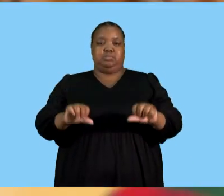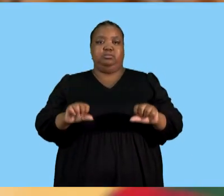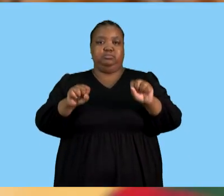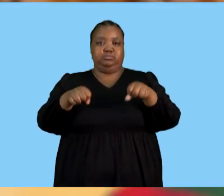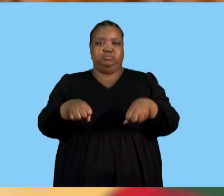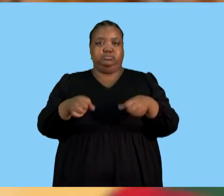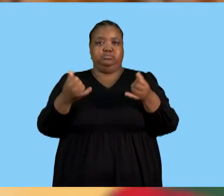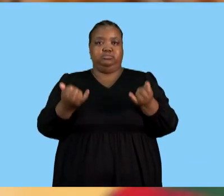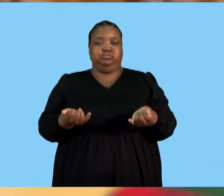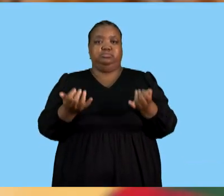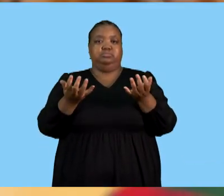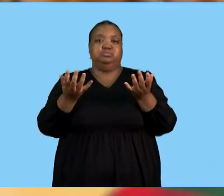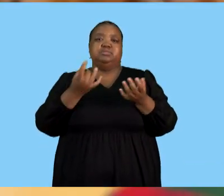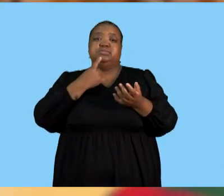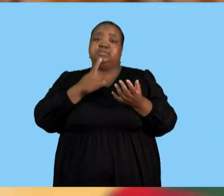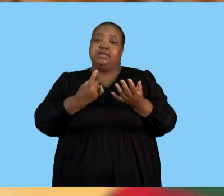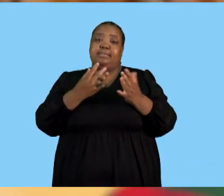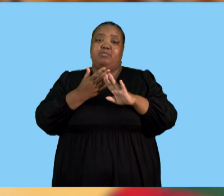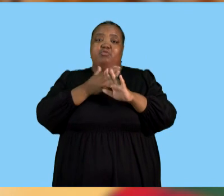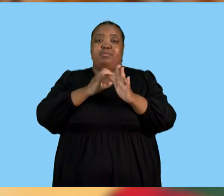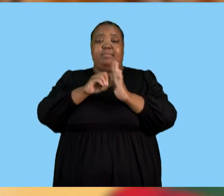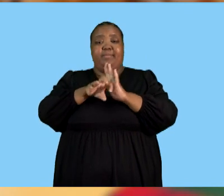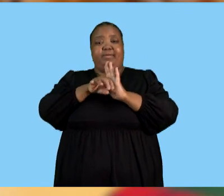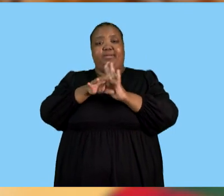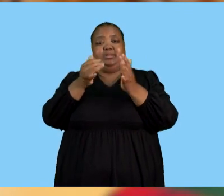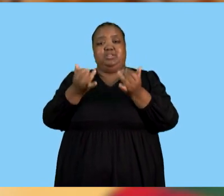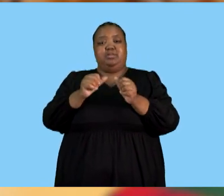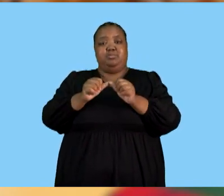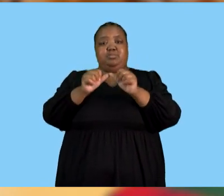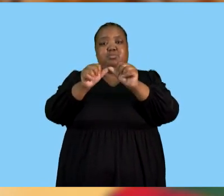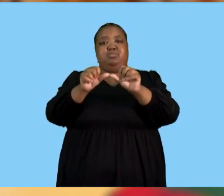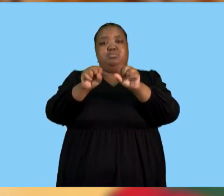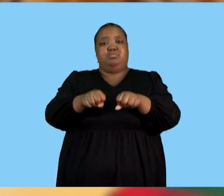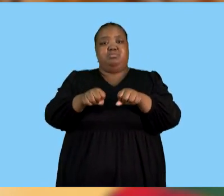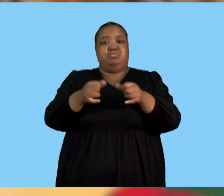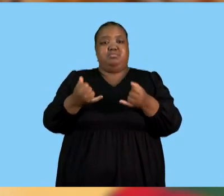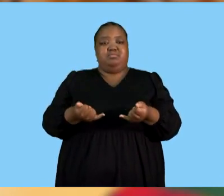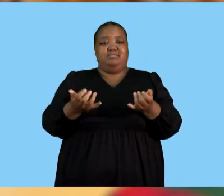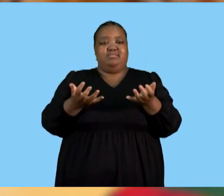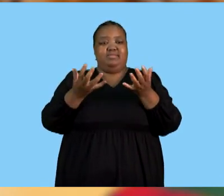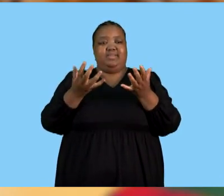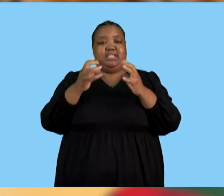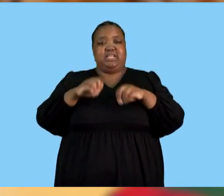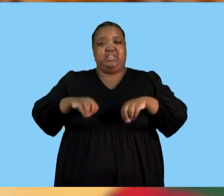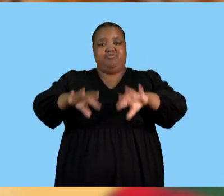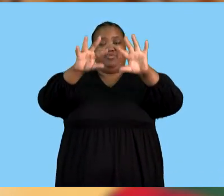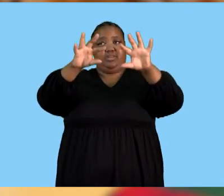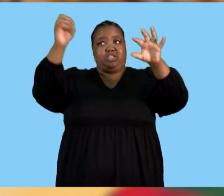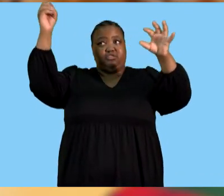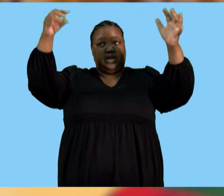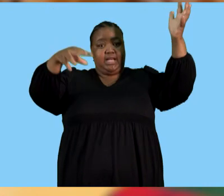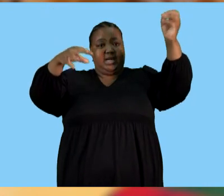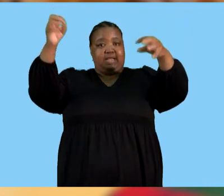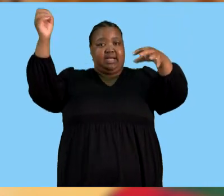Welcome back, learners. So now, as we have said before the ad break, we're moving on to our application questions, and they are still based on the reflection